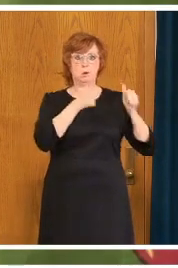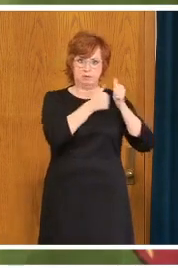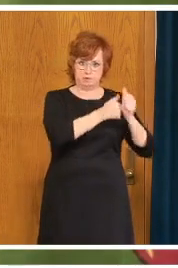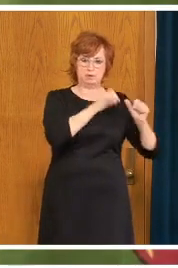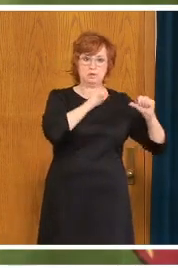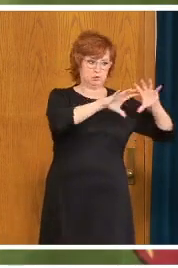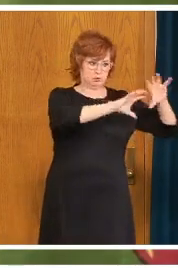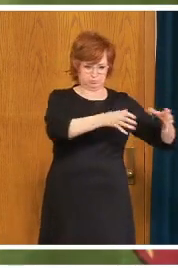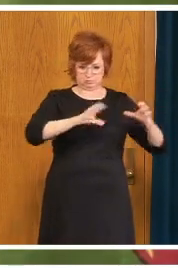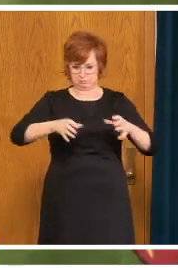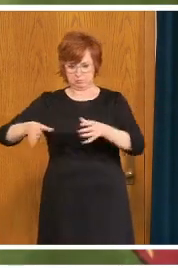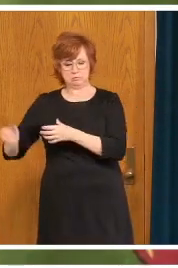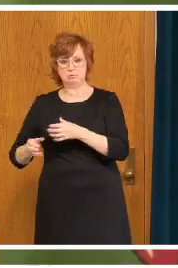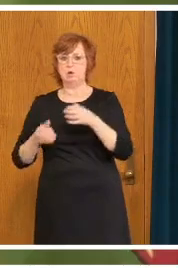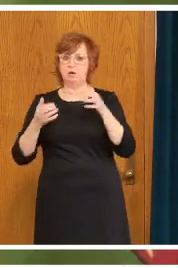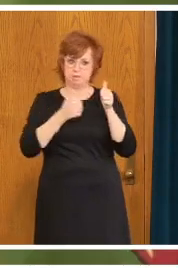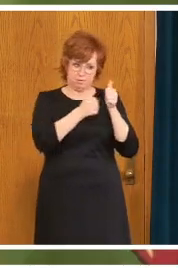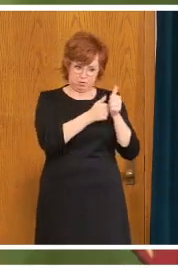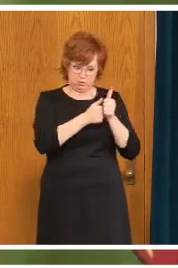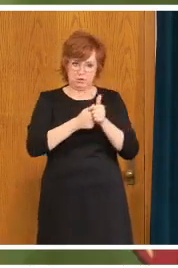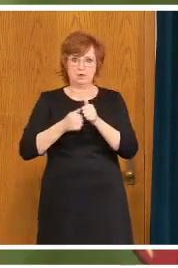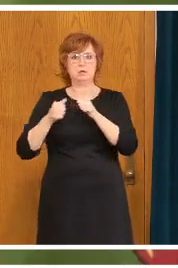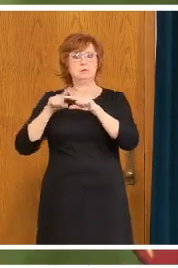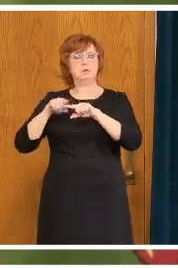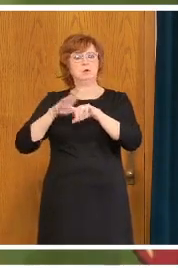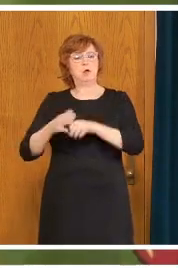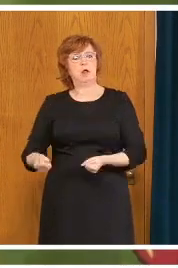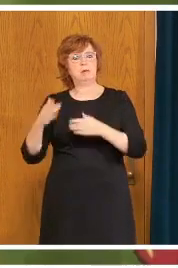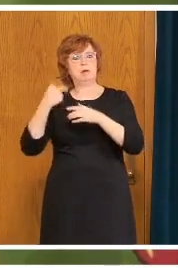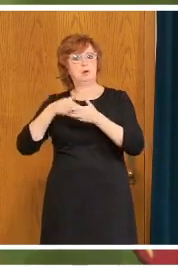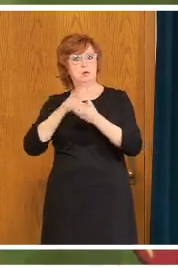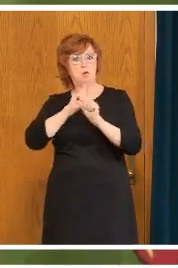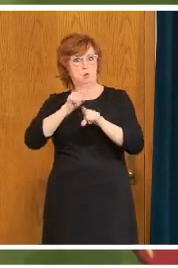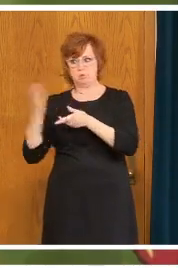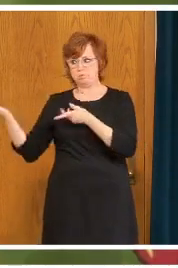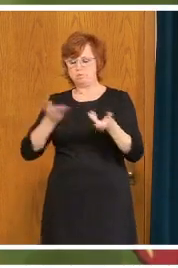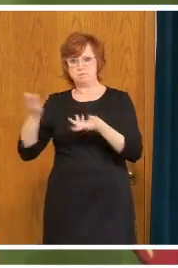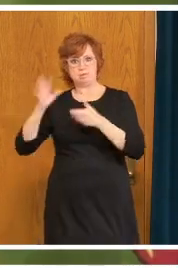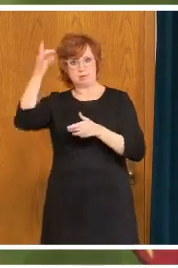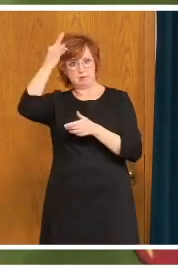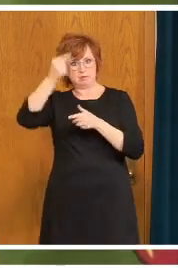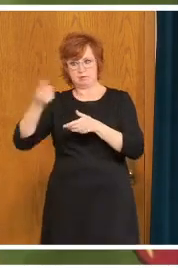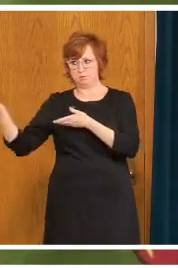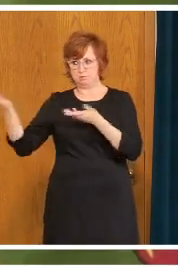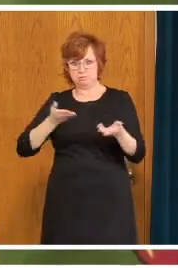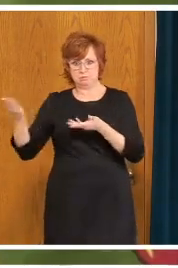as quickly as we can based on supply that we are receiving from the federal government.